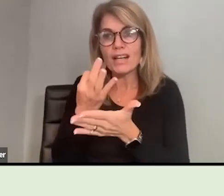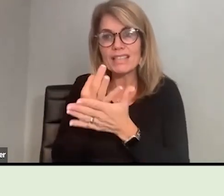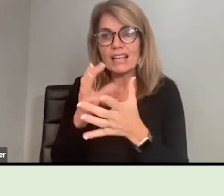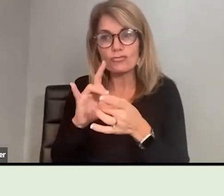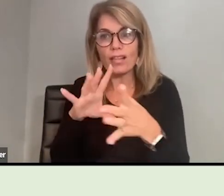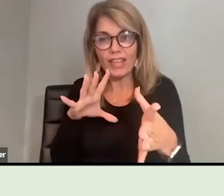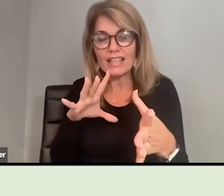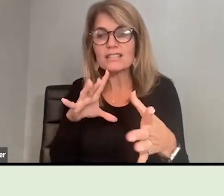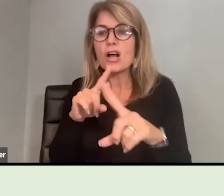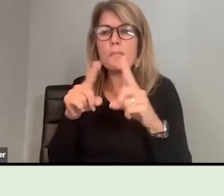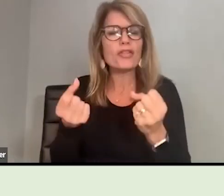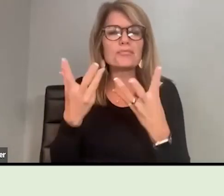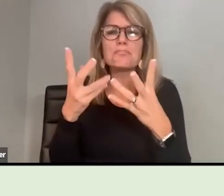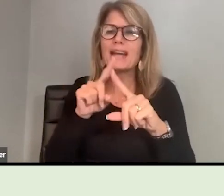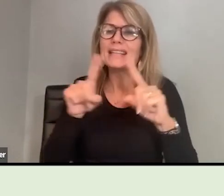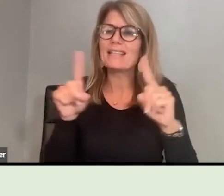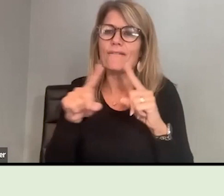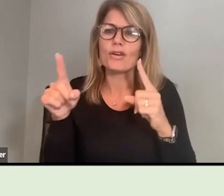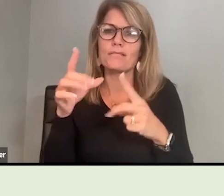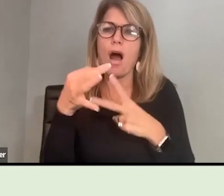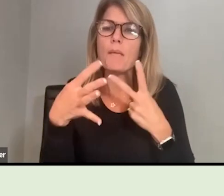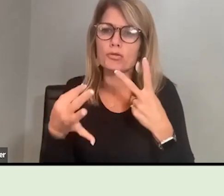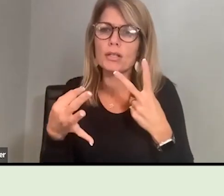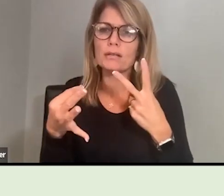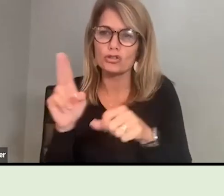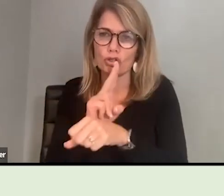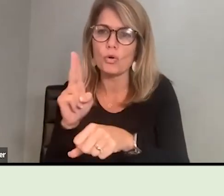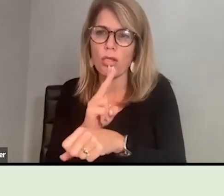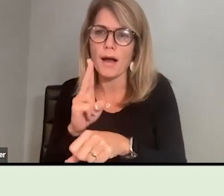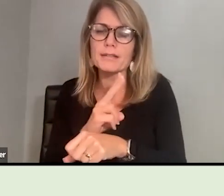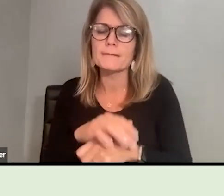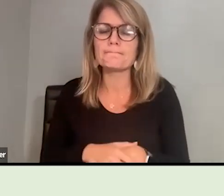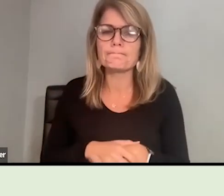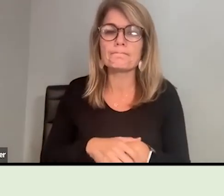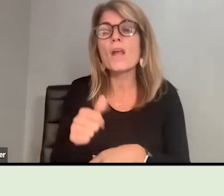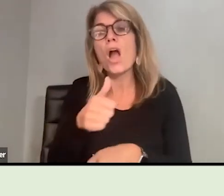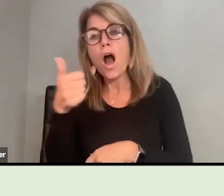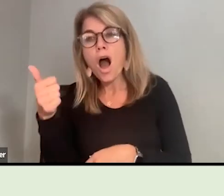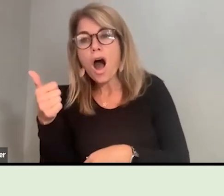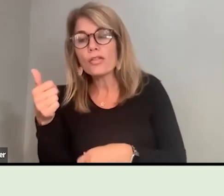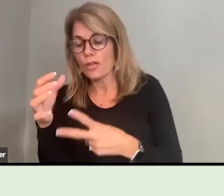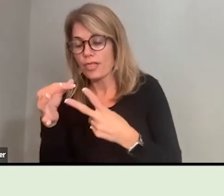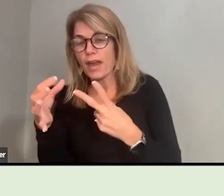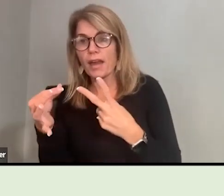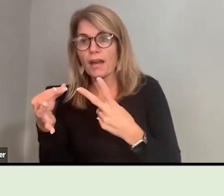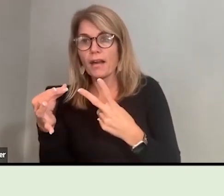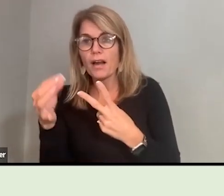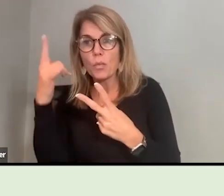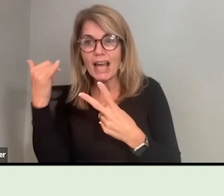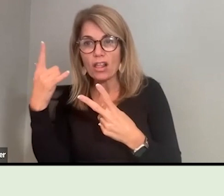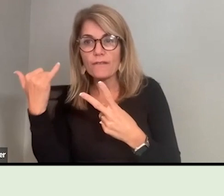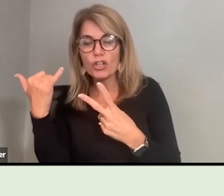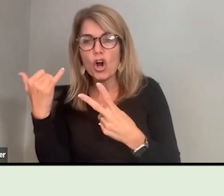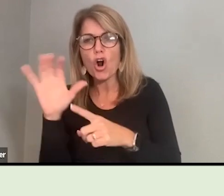are many different options that they've been utilizing. The other thing with California is the establishment of culturally sensitive